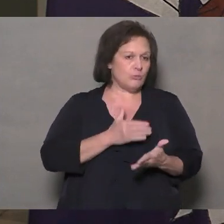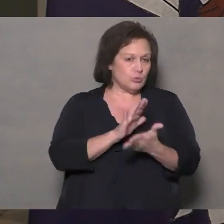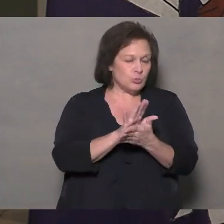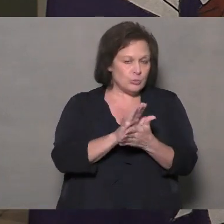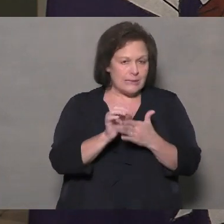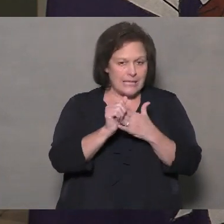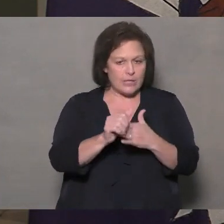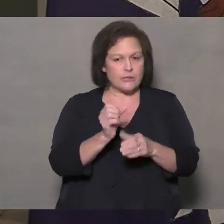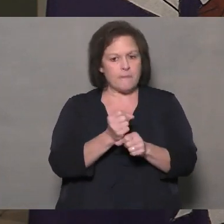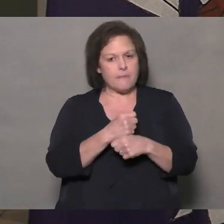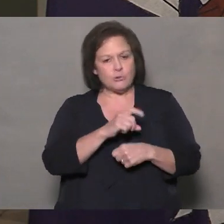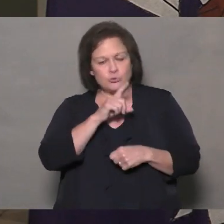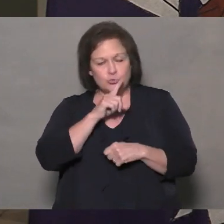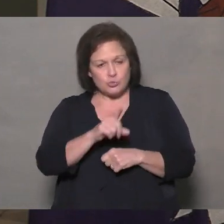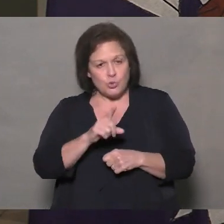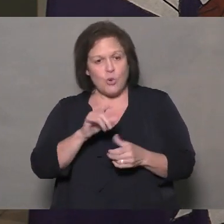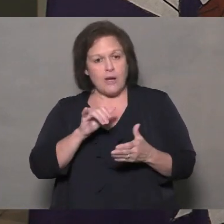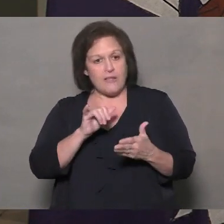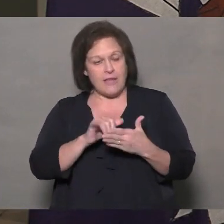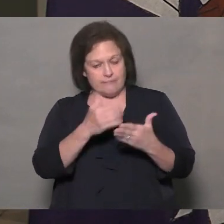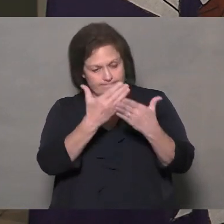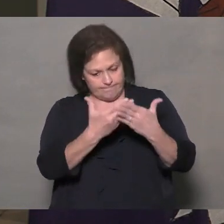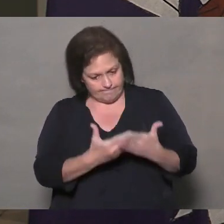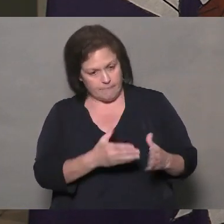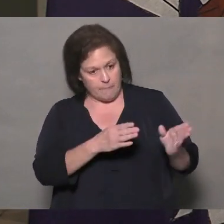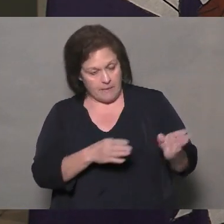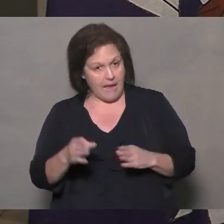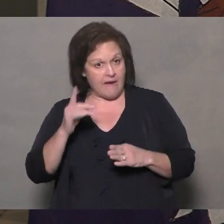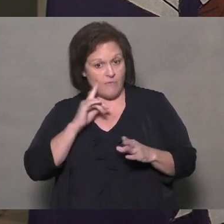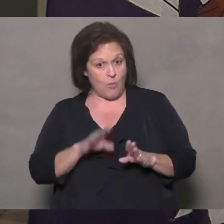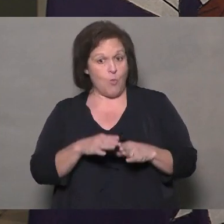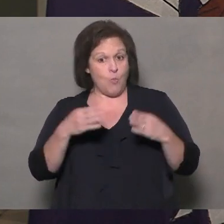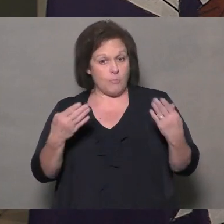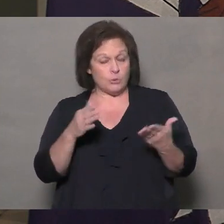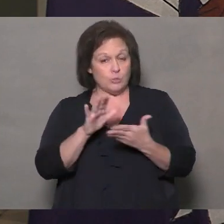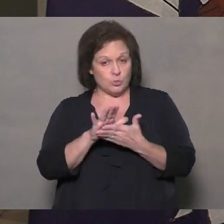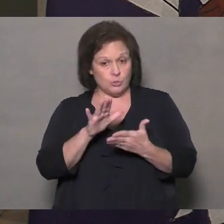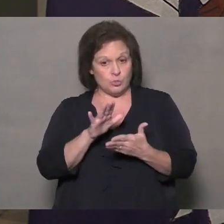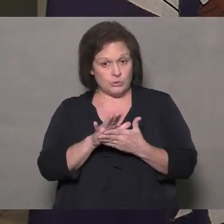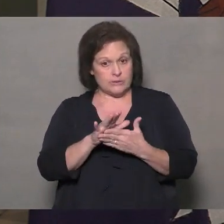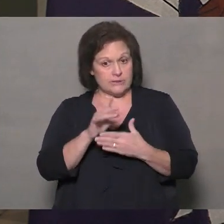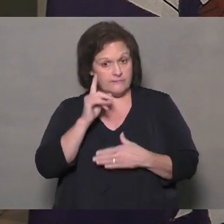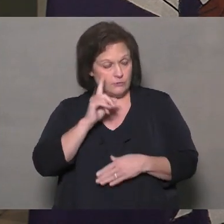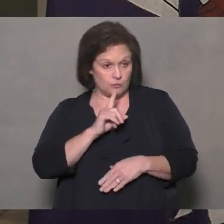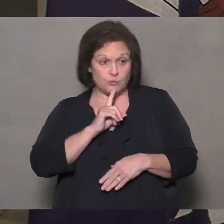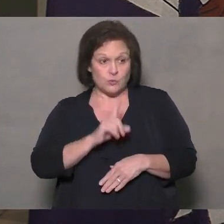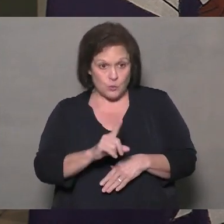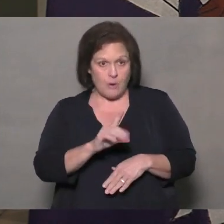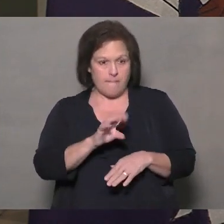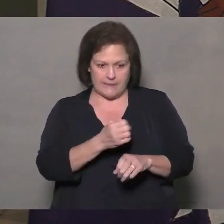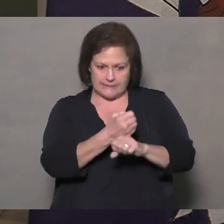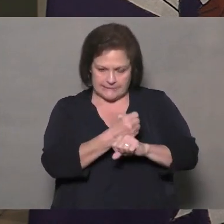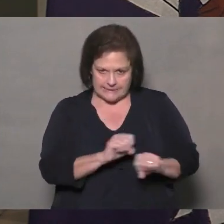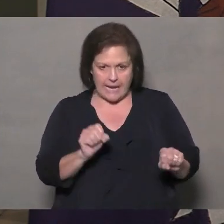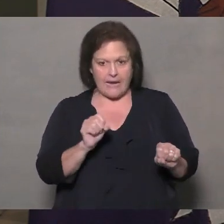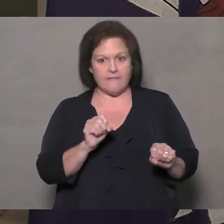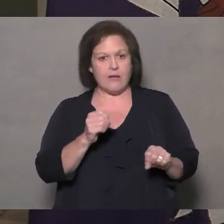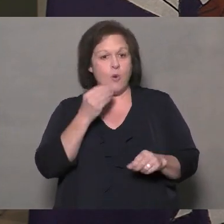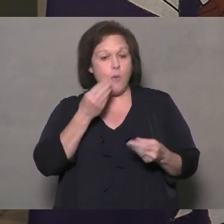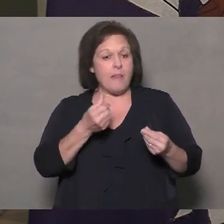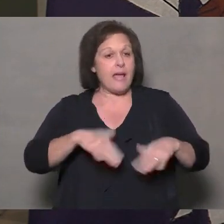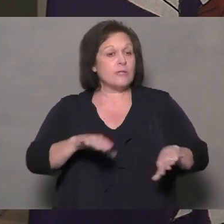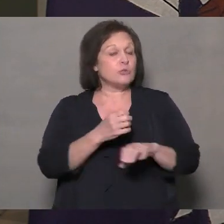leaders to ensure that a data-driven plan for reopening schools is definitely going to be safe, and through